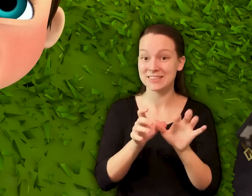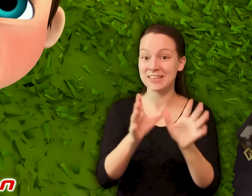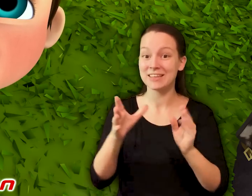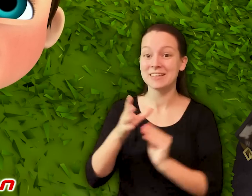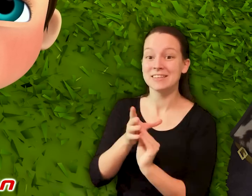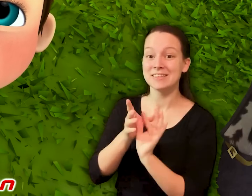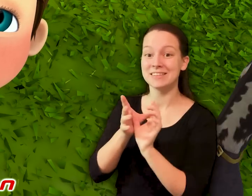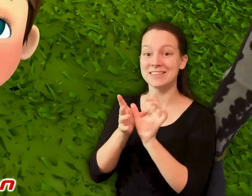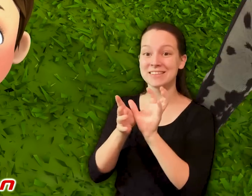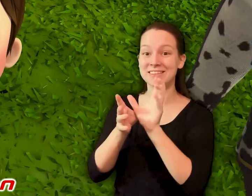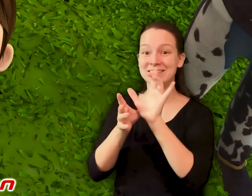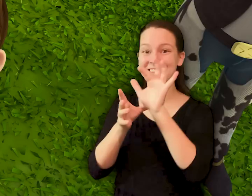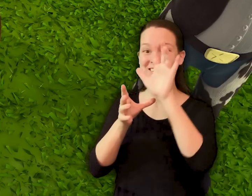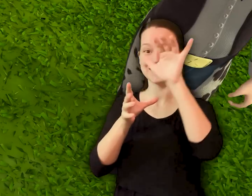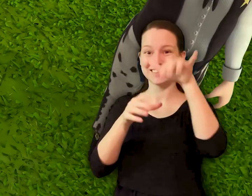up this spout